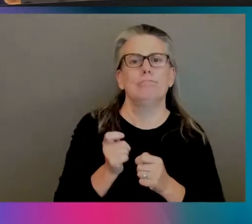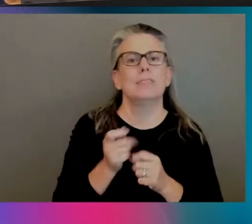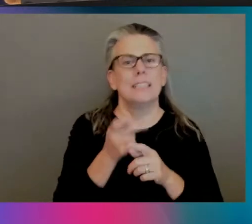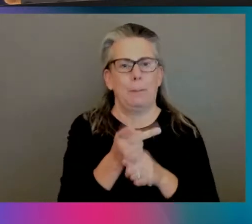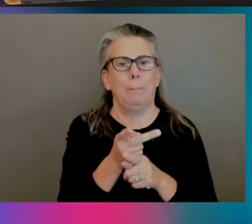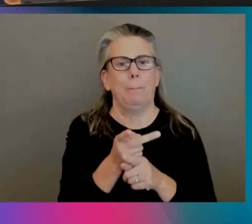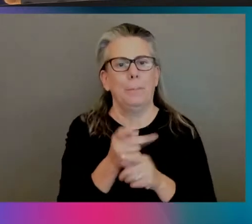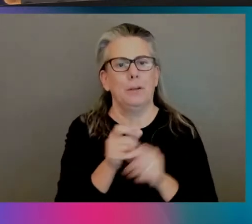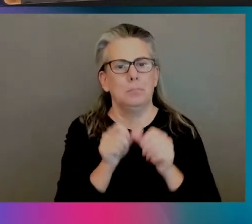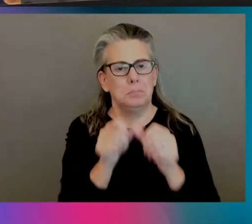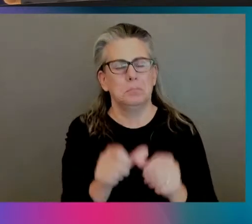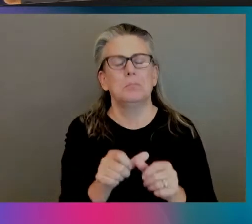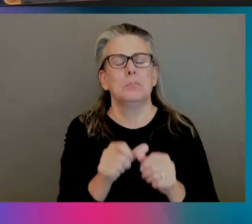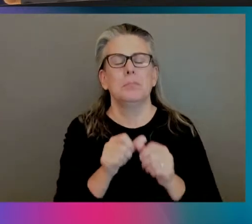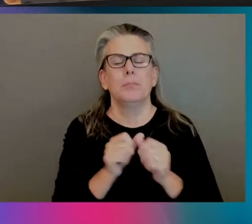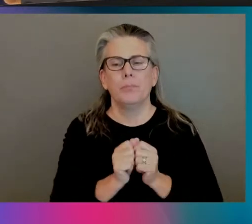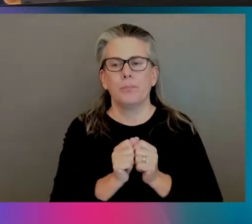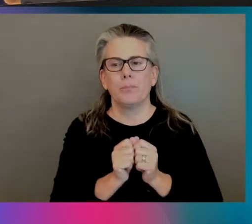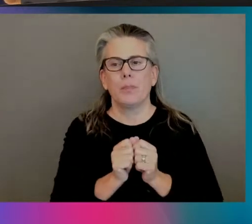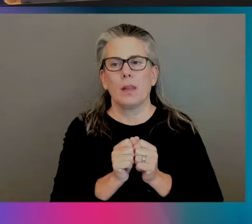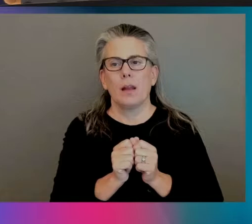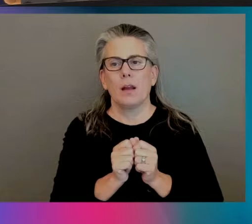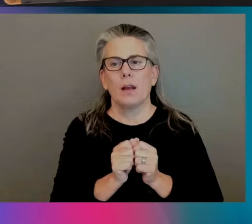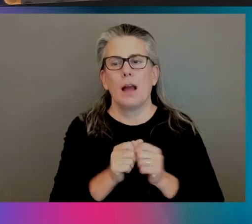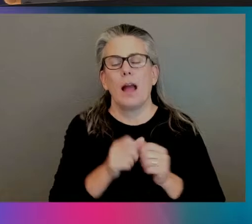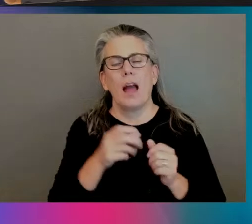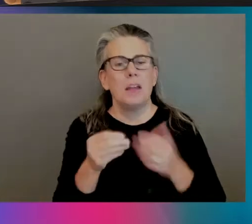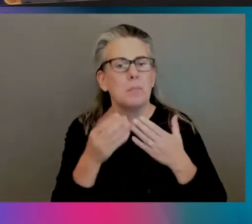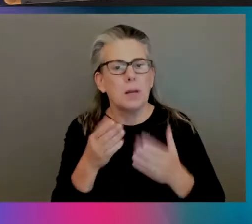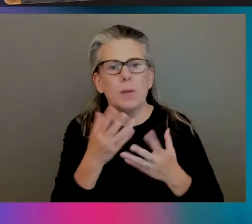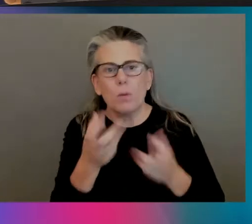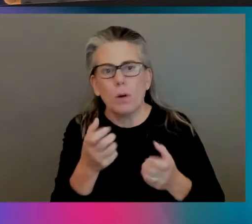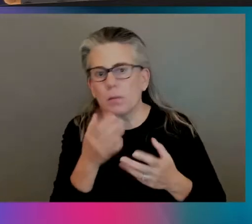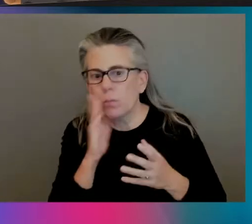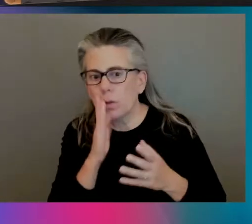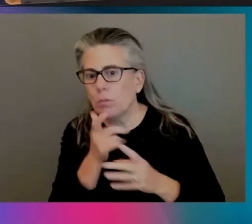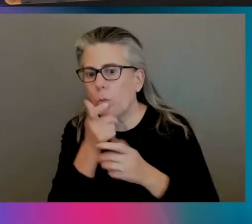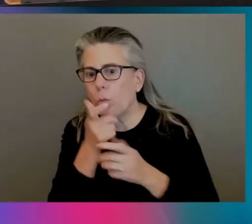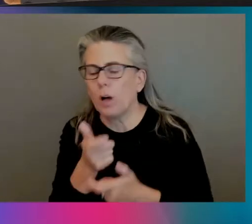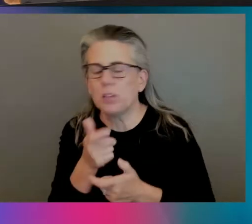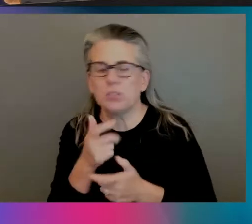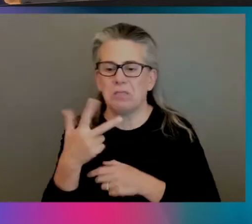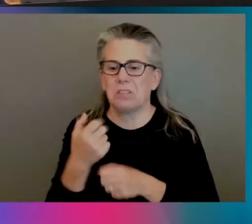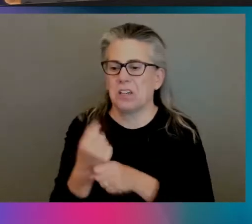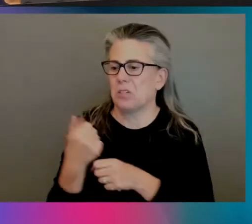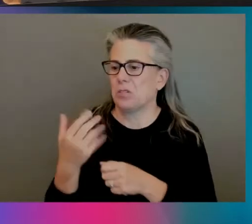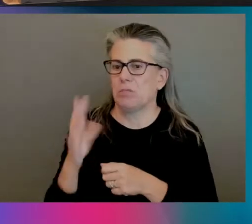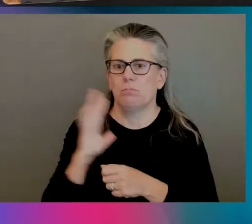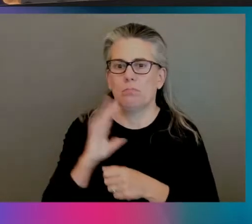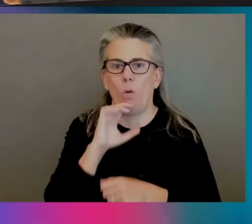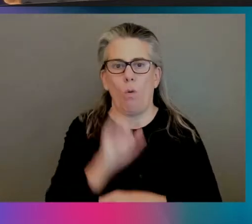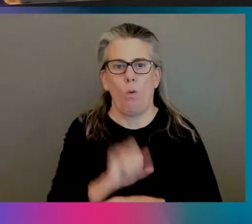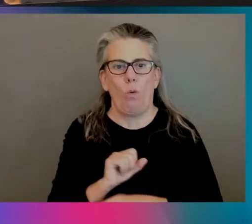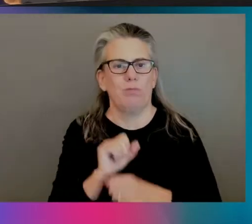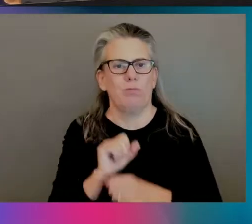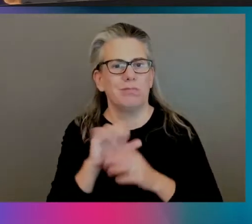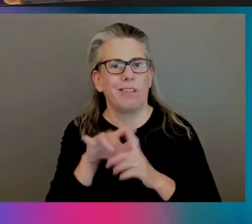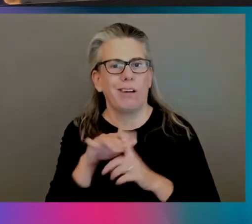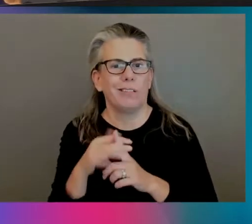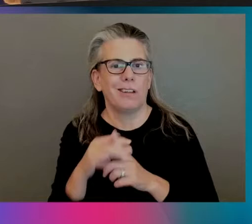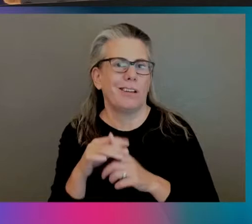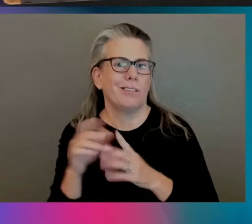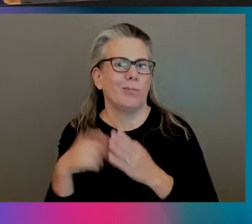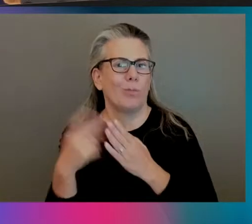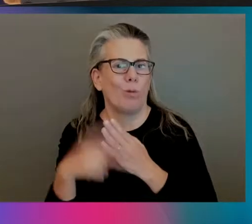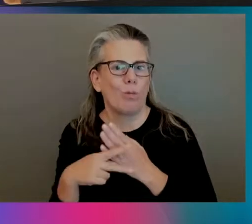them to find the 3-year-old piece of content that might be interesting to them right then. Yeah, I'm an